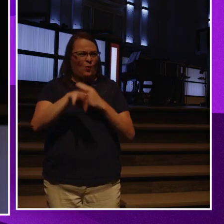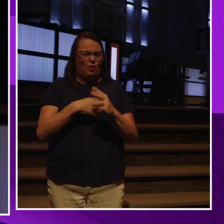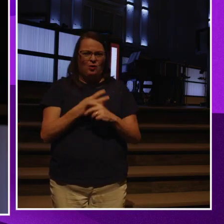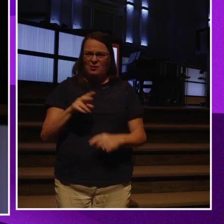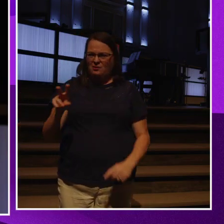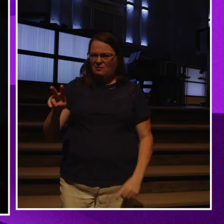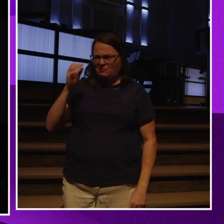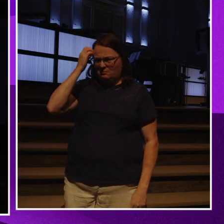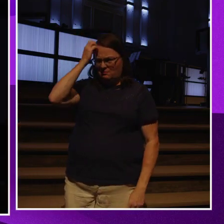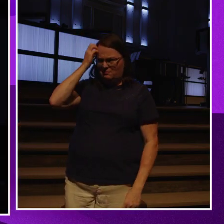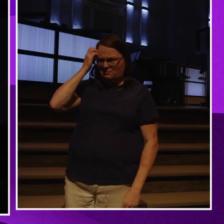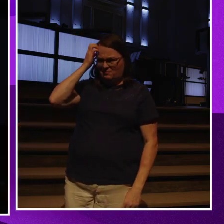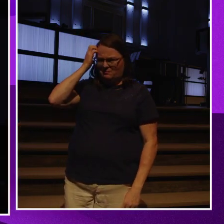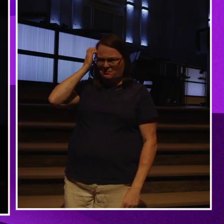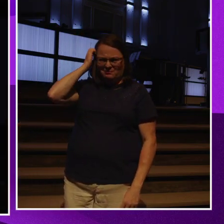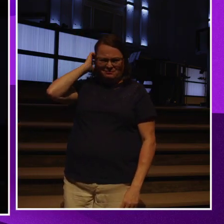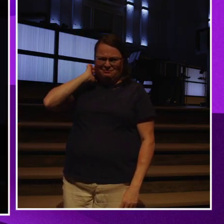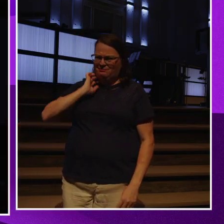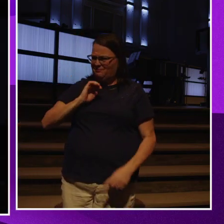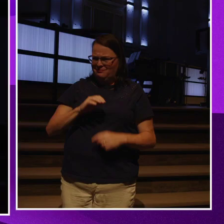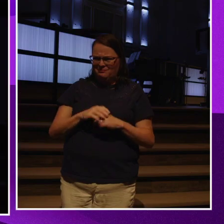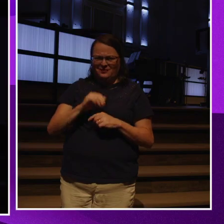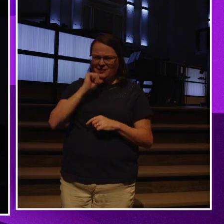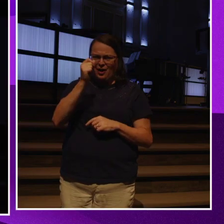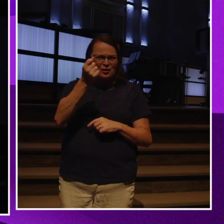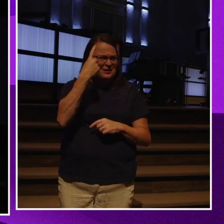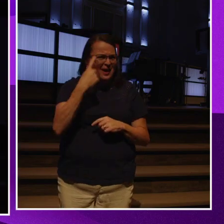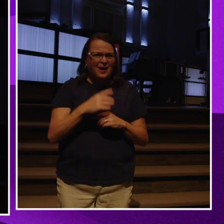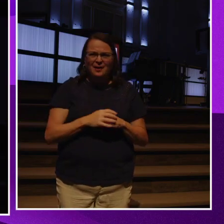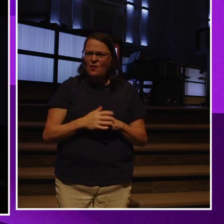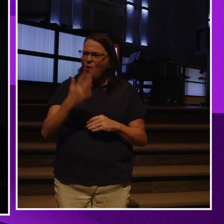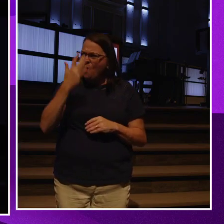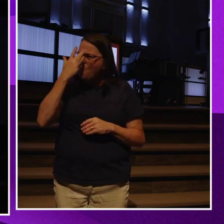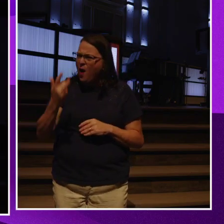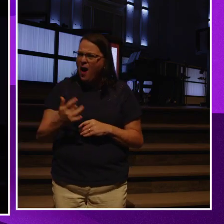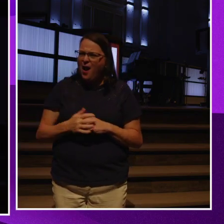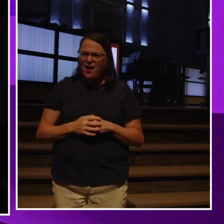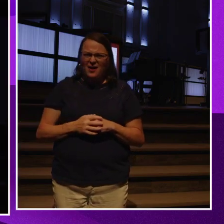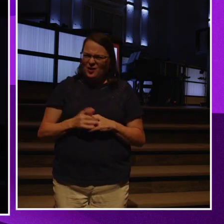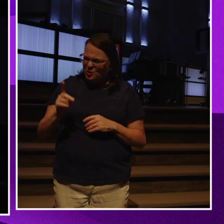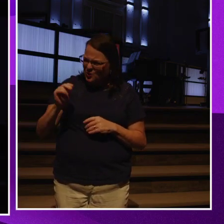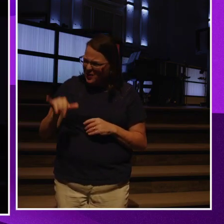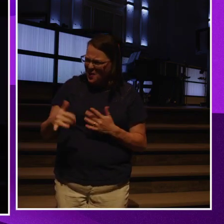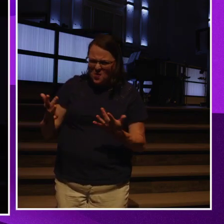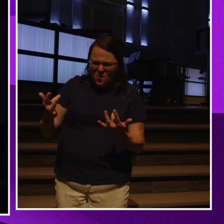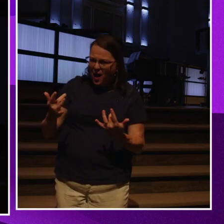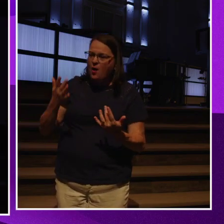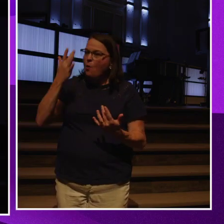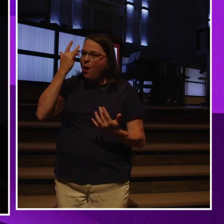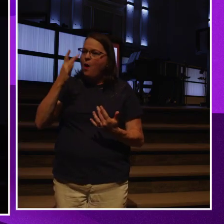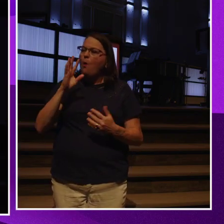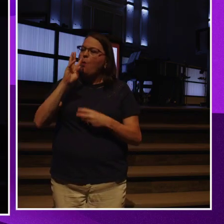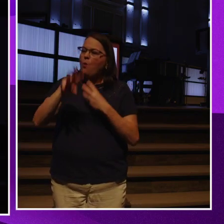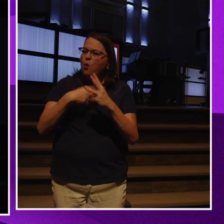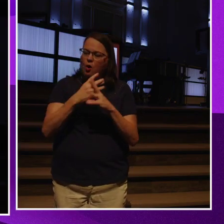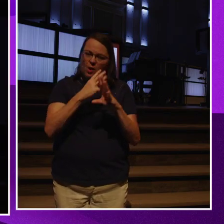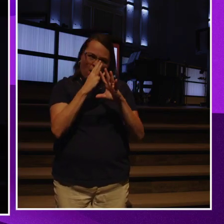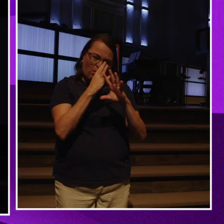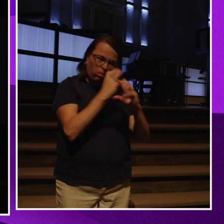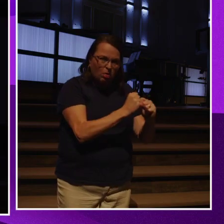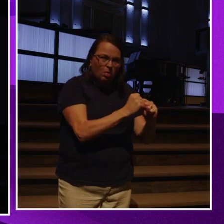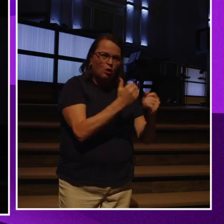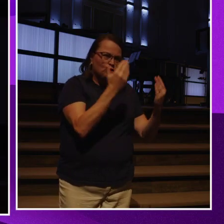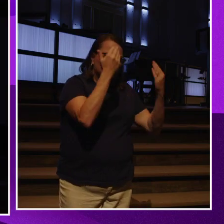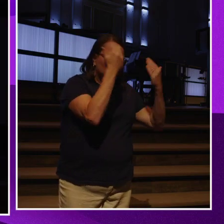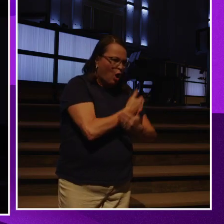why. They're not going to see why we do it or how we're doing it. Why? Because the world loves darkness rather than